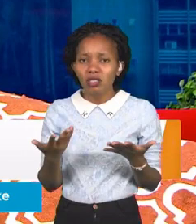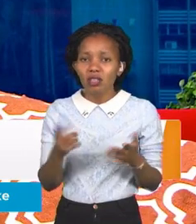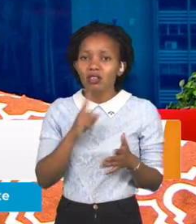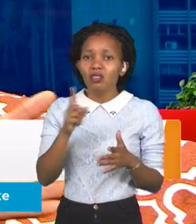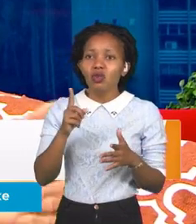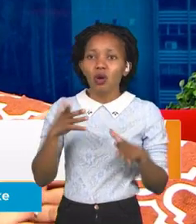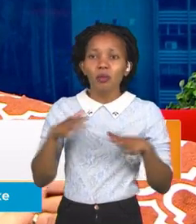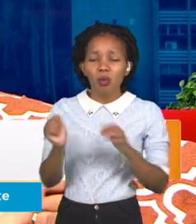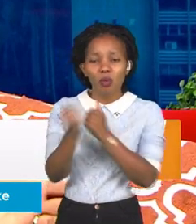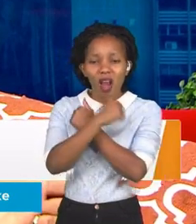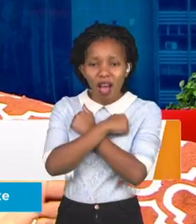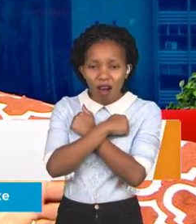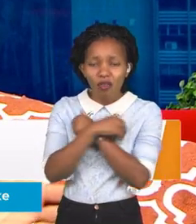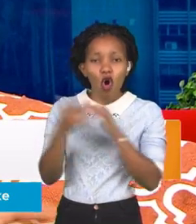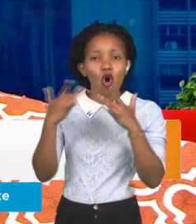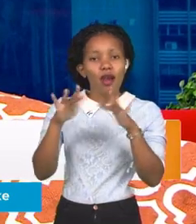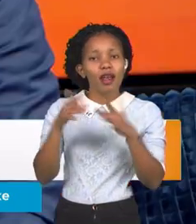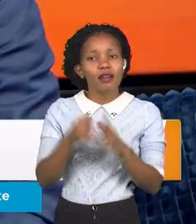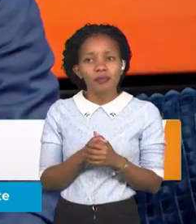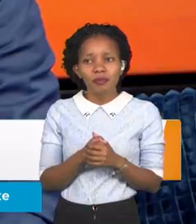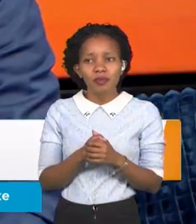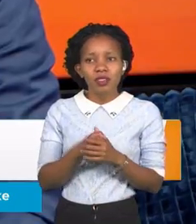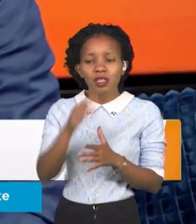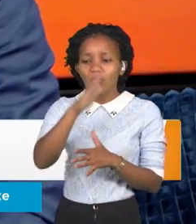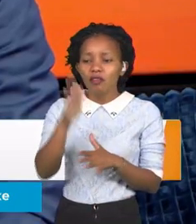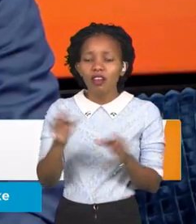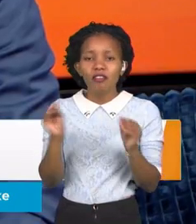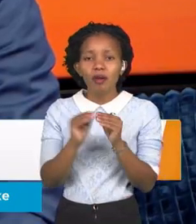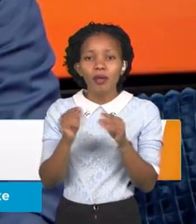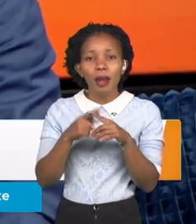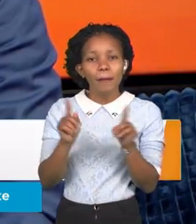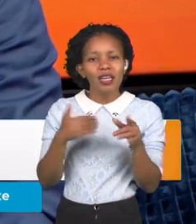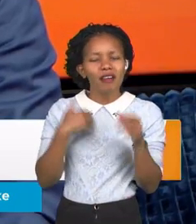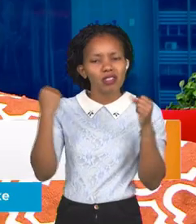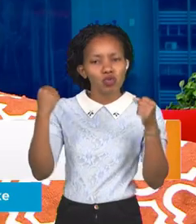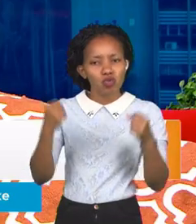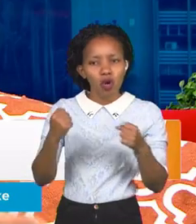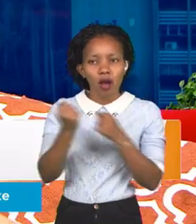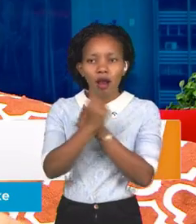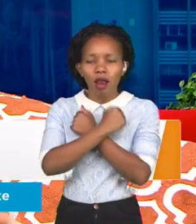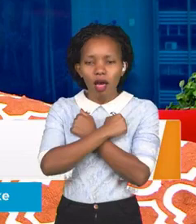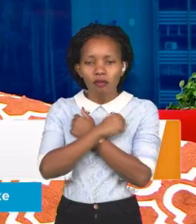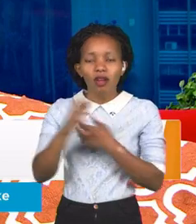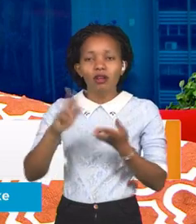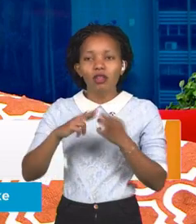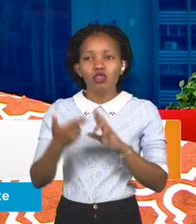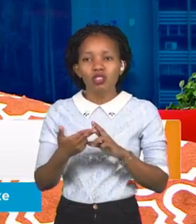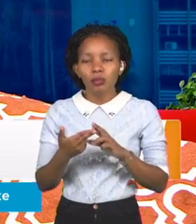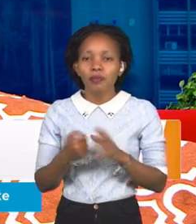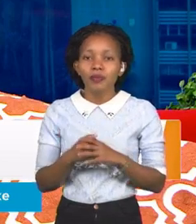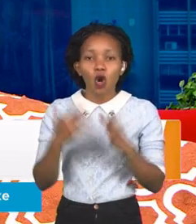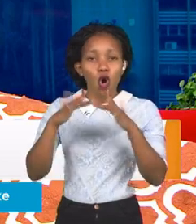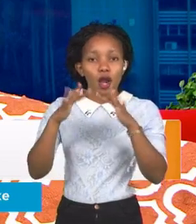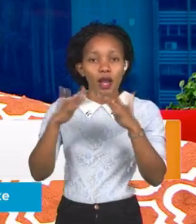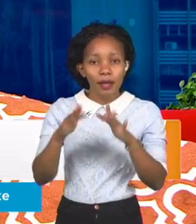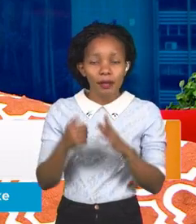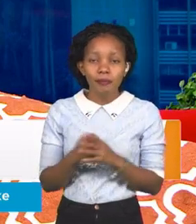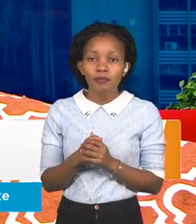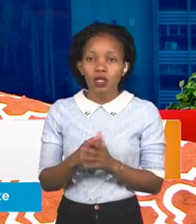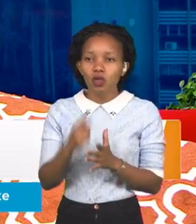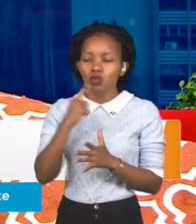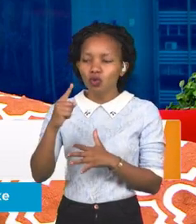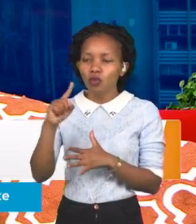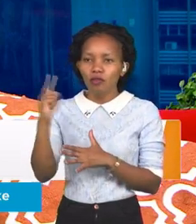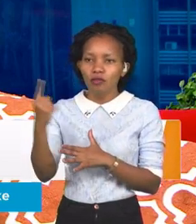people are in love online. Mm-hmm. I mean, they've never met, but they have a strong yeah. love relationship mm-hmm. online. So